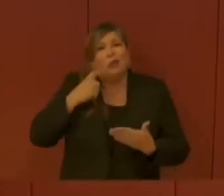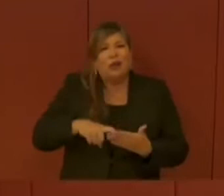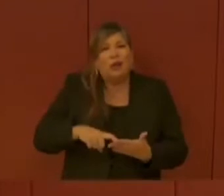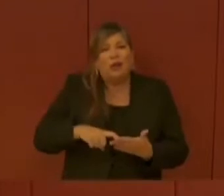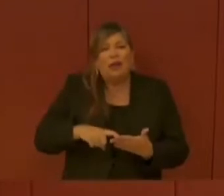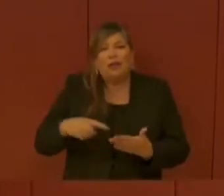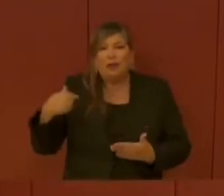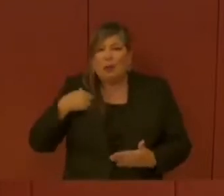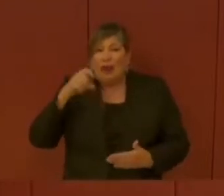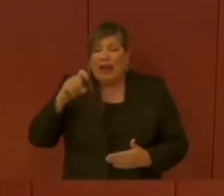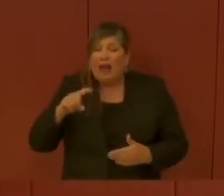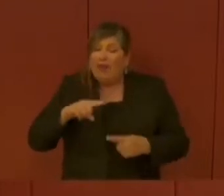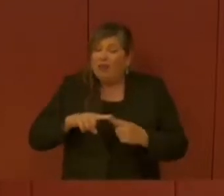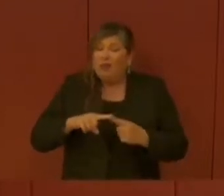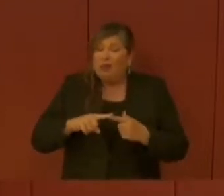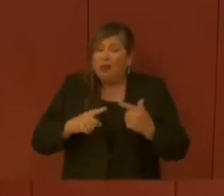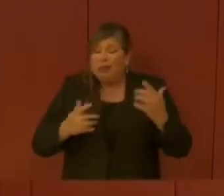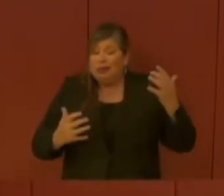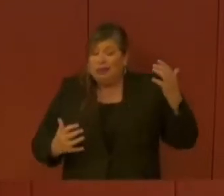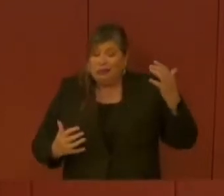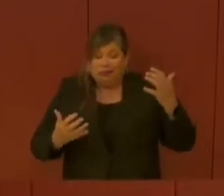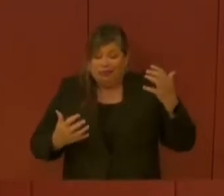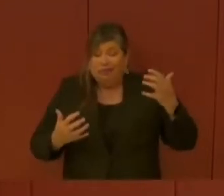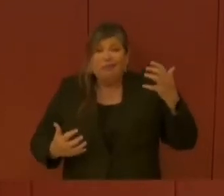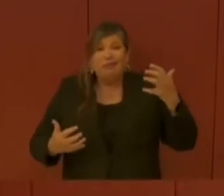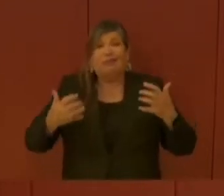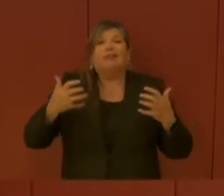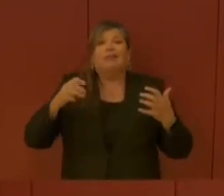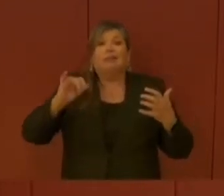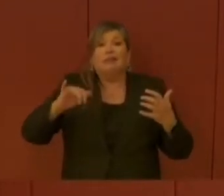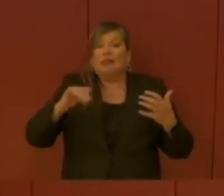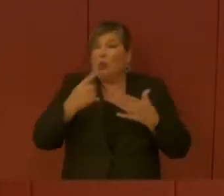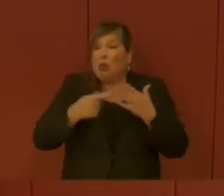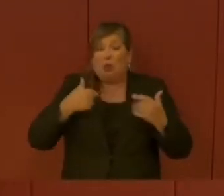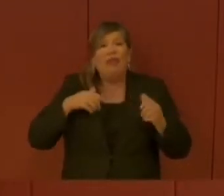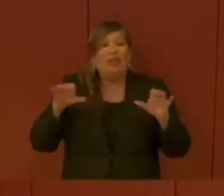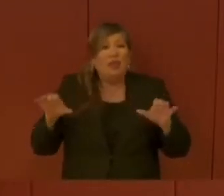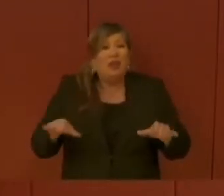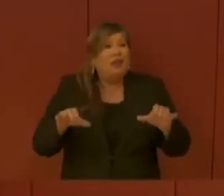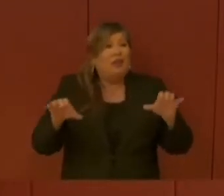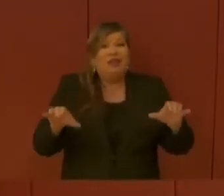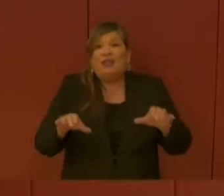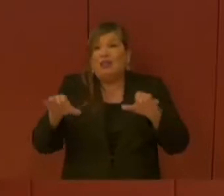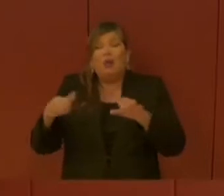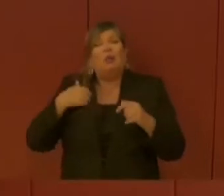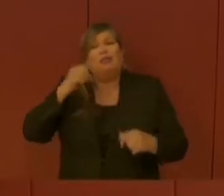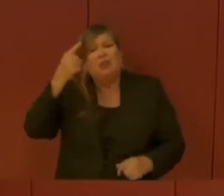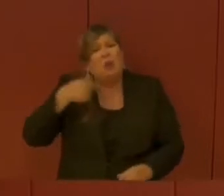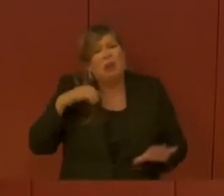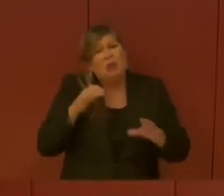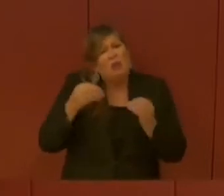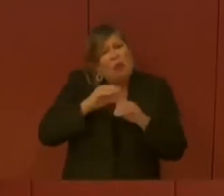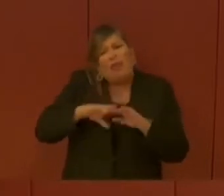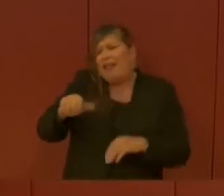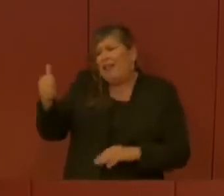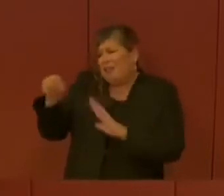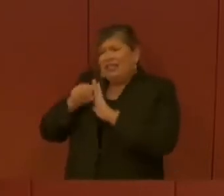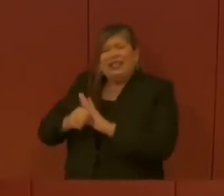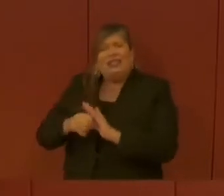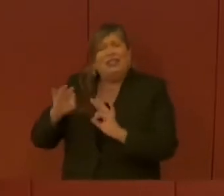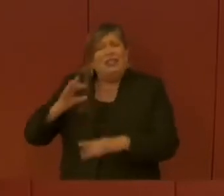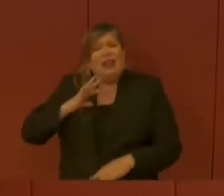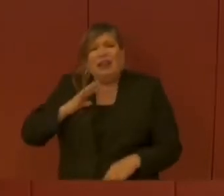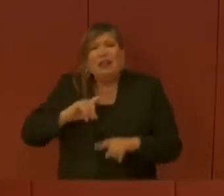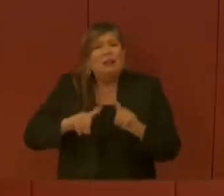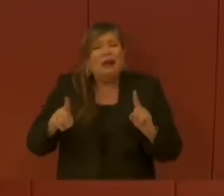to reconcile the fact that everything we've done, and we're doing as much or more than most other states in the country, are not going to get